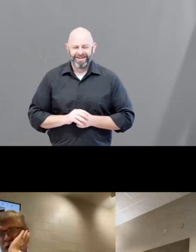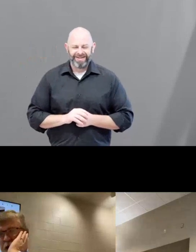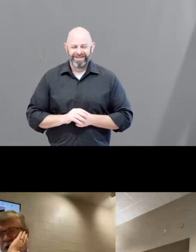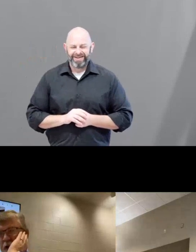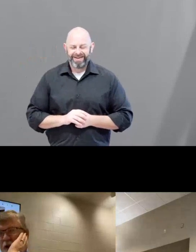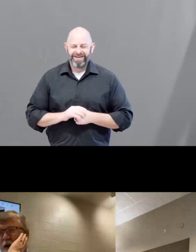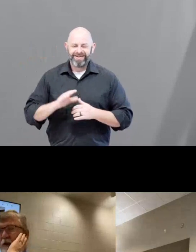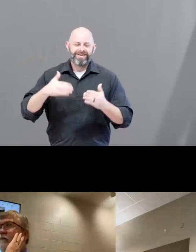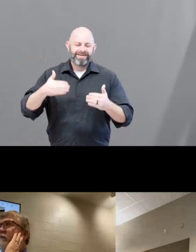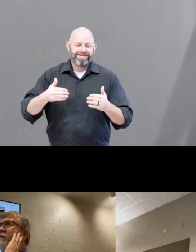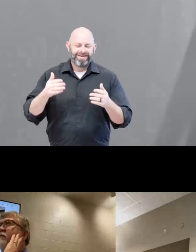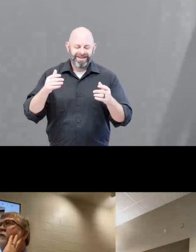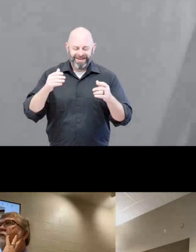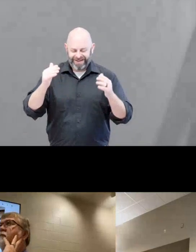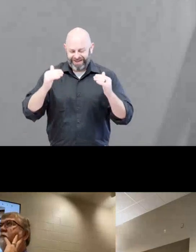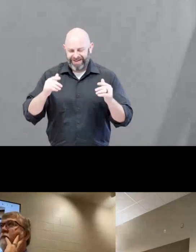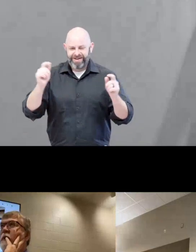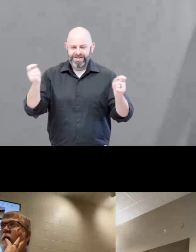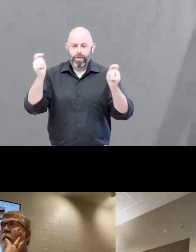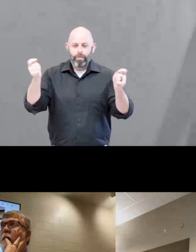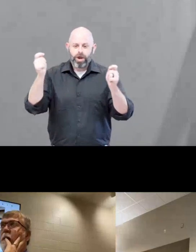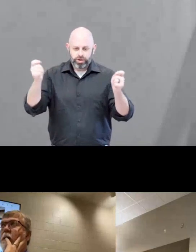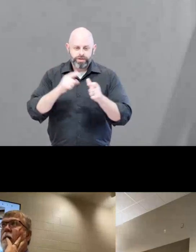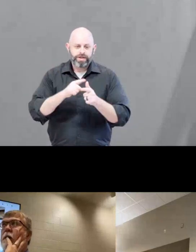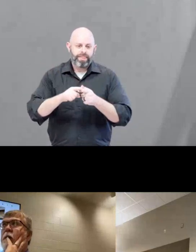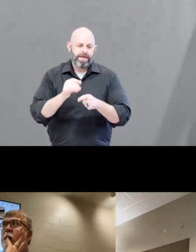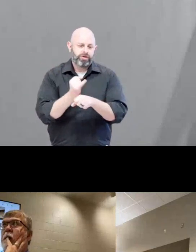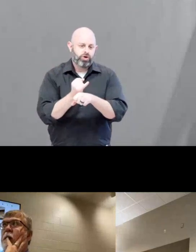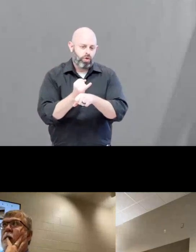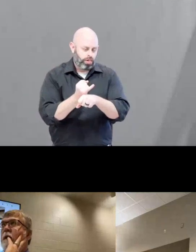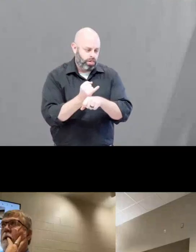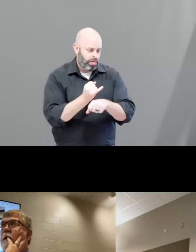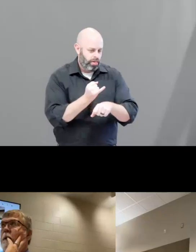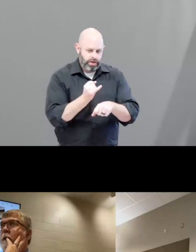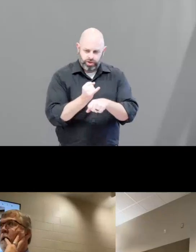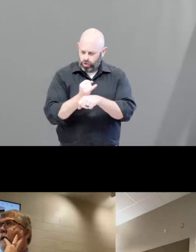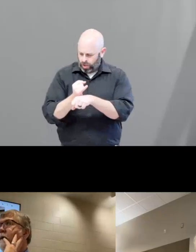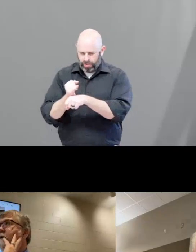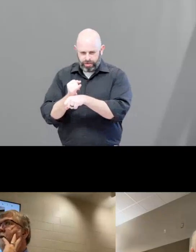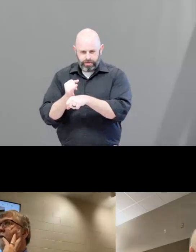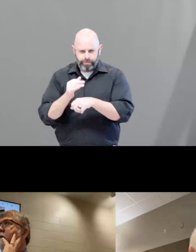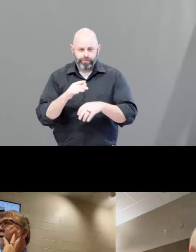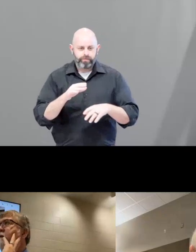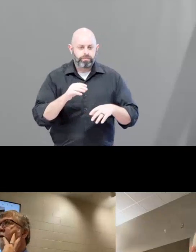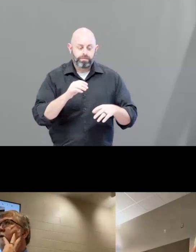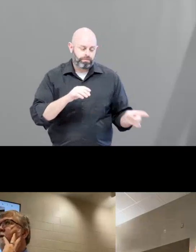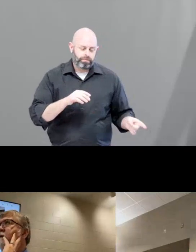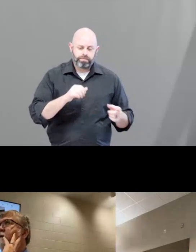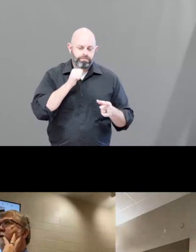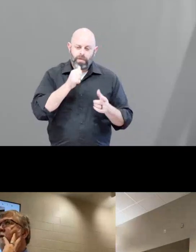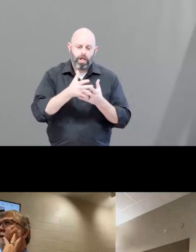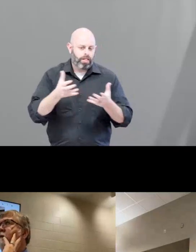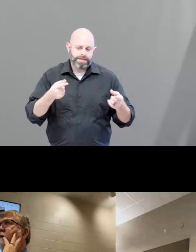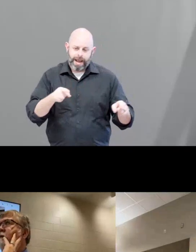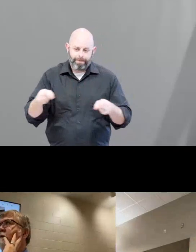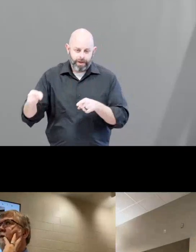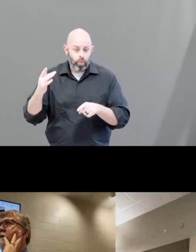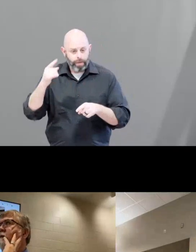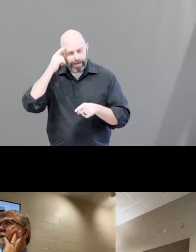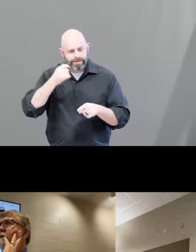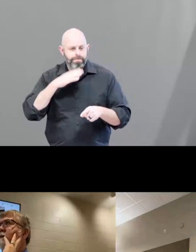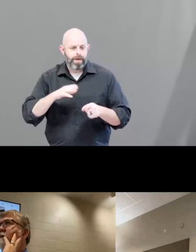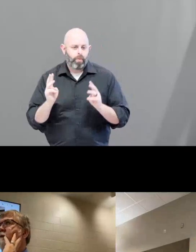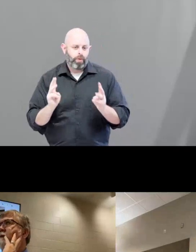Move on to celebrations and follow Cheryl. Okay, so not a lot has happened because of our